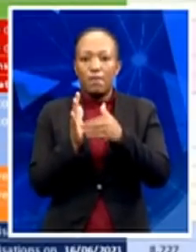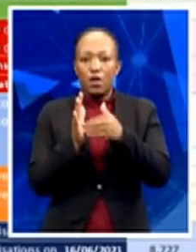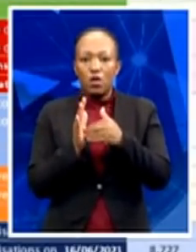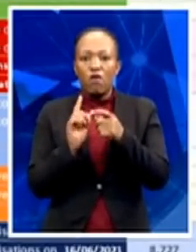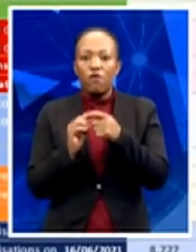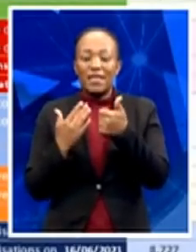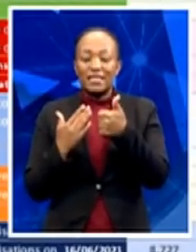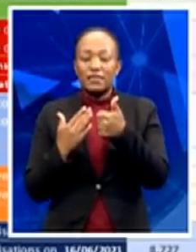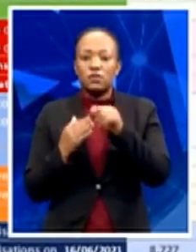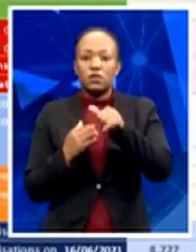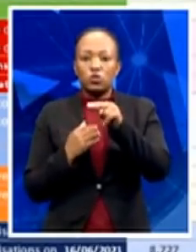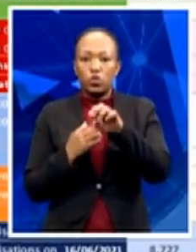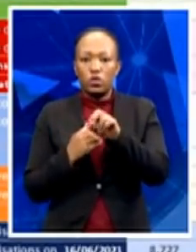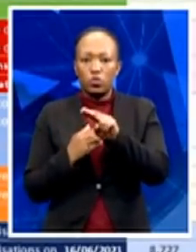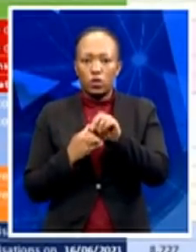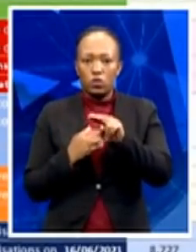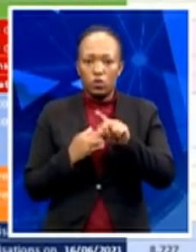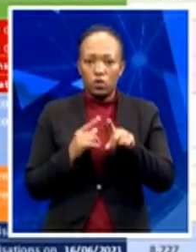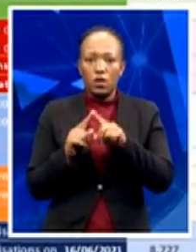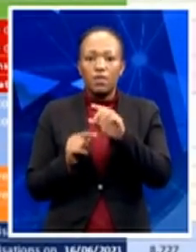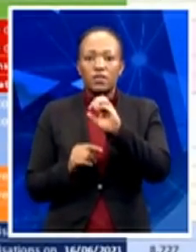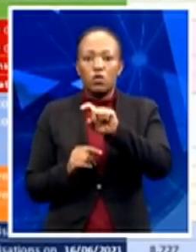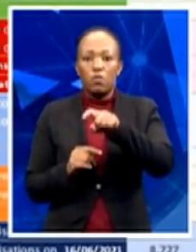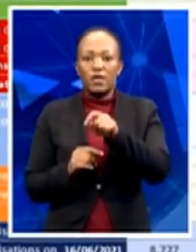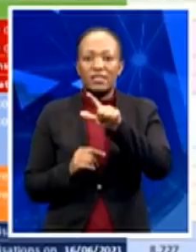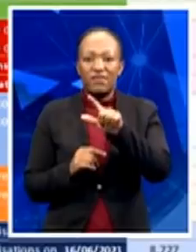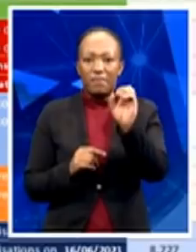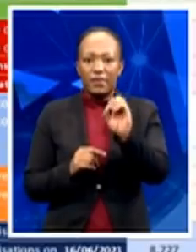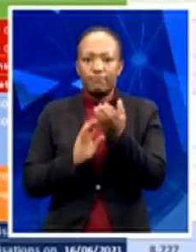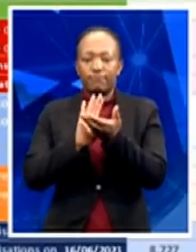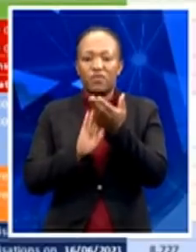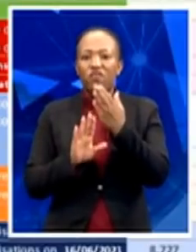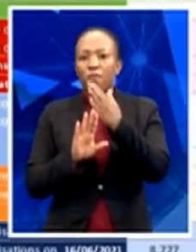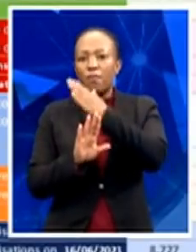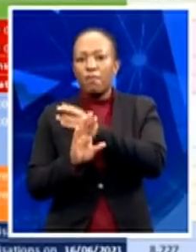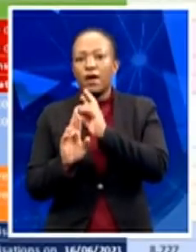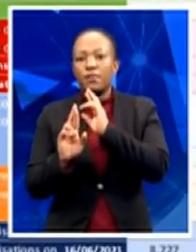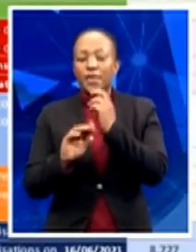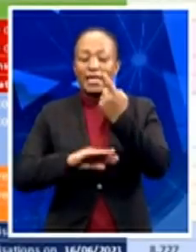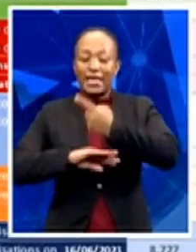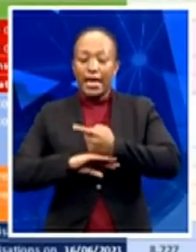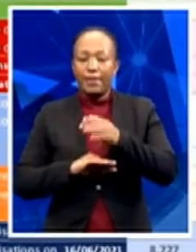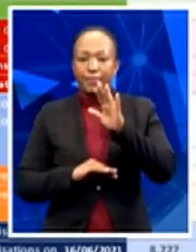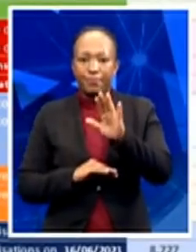is a 0.75 increase from the previous day, and as of yesterday, we had